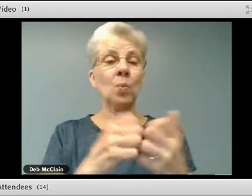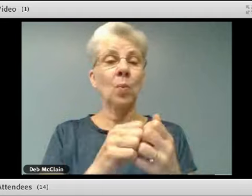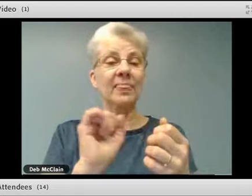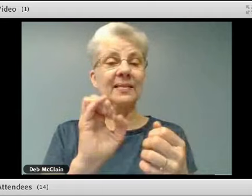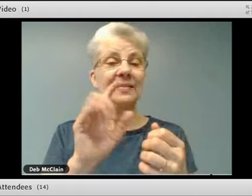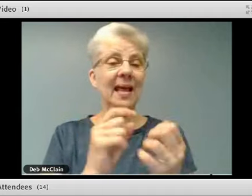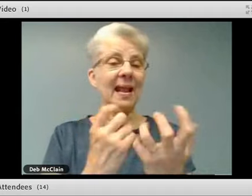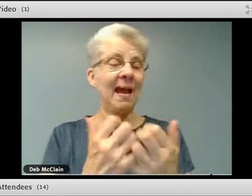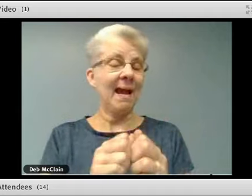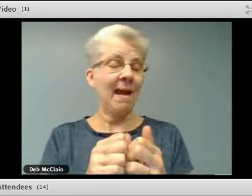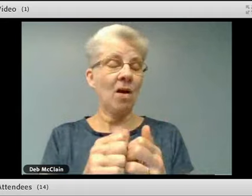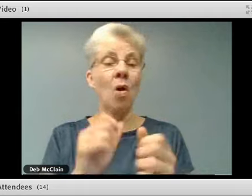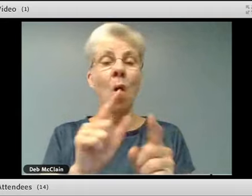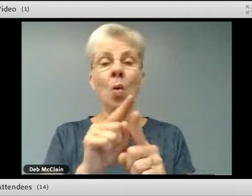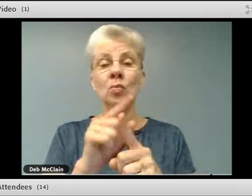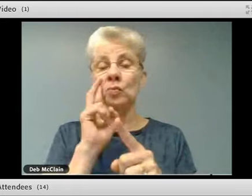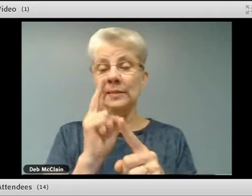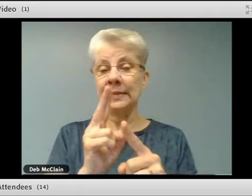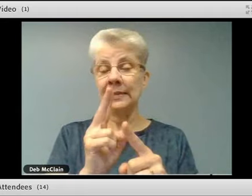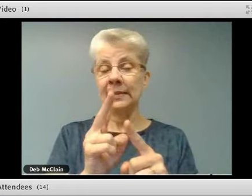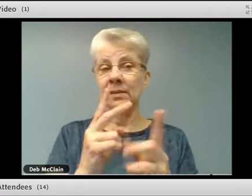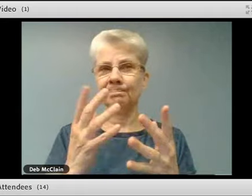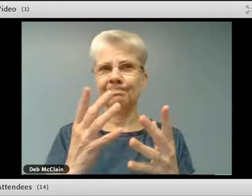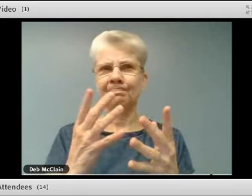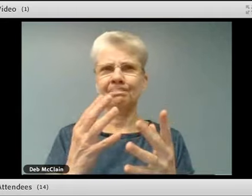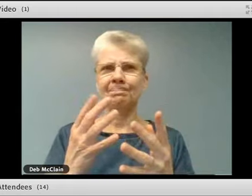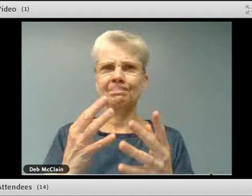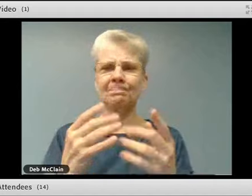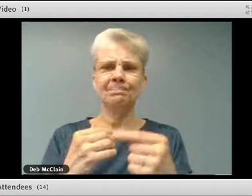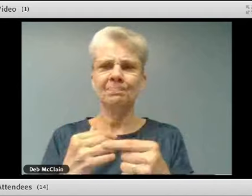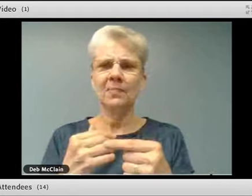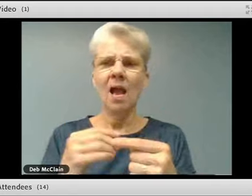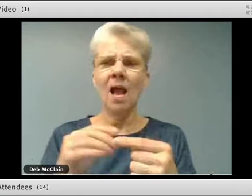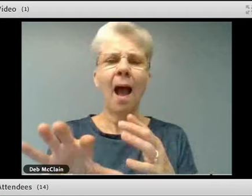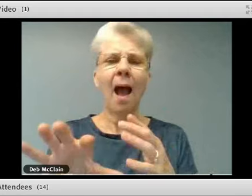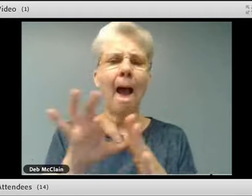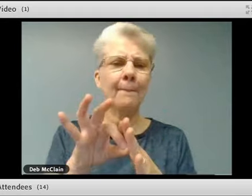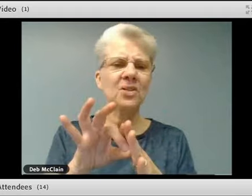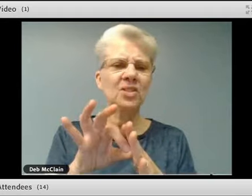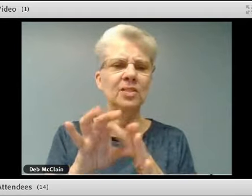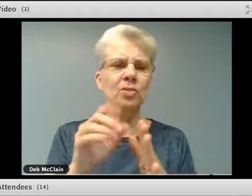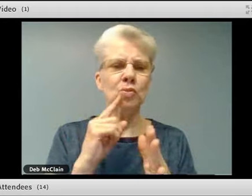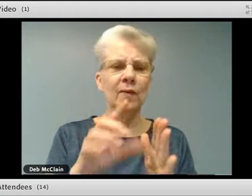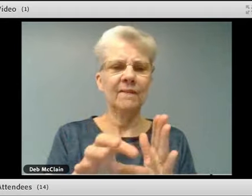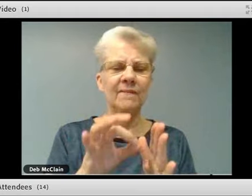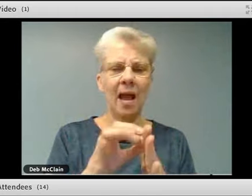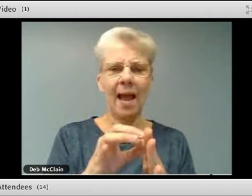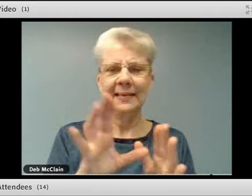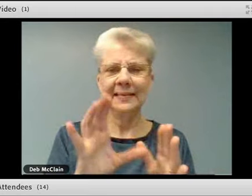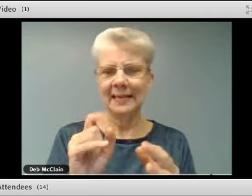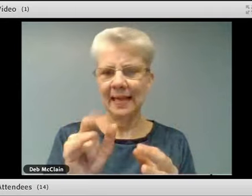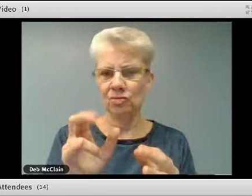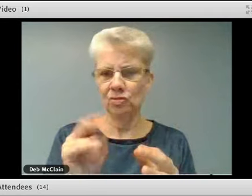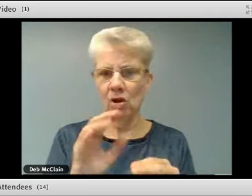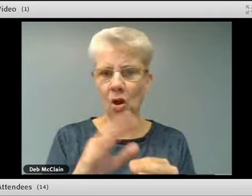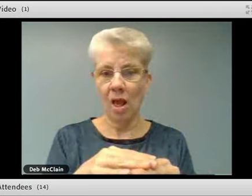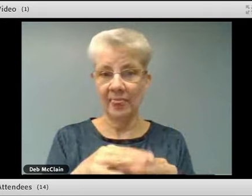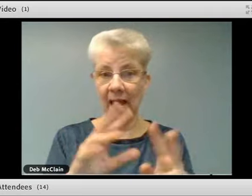You'll also see an option to cite this item to provide a citation. You can view